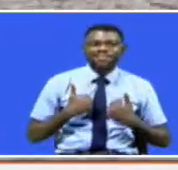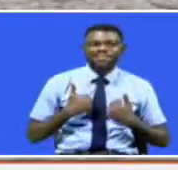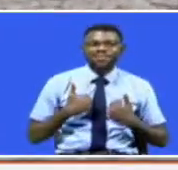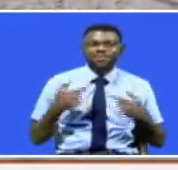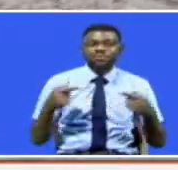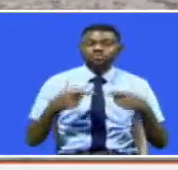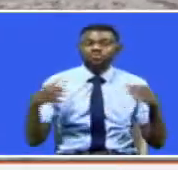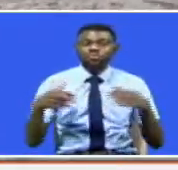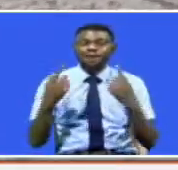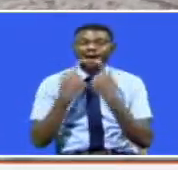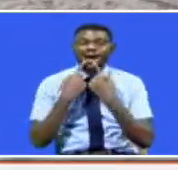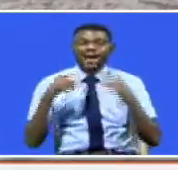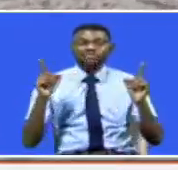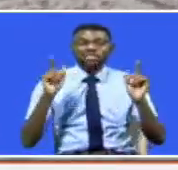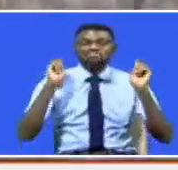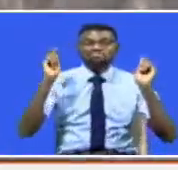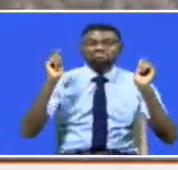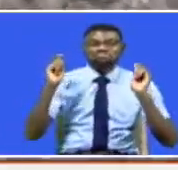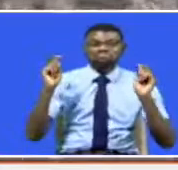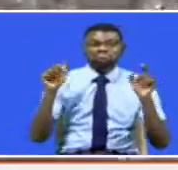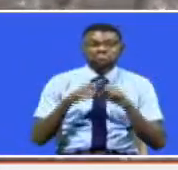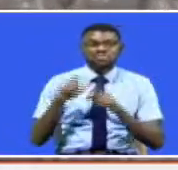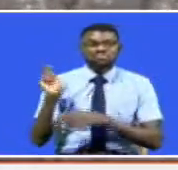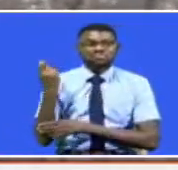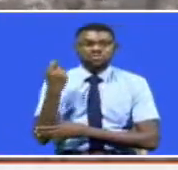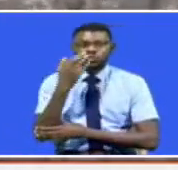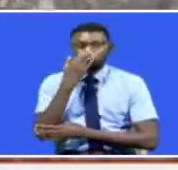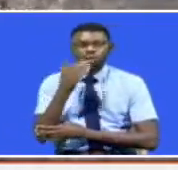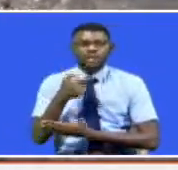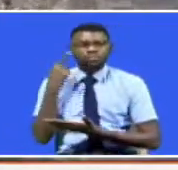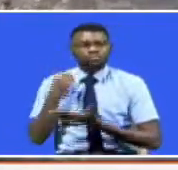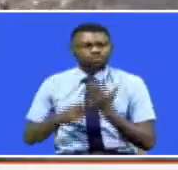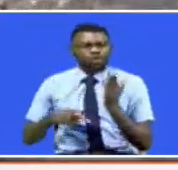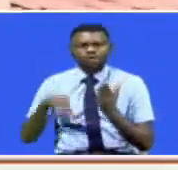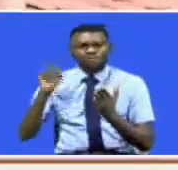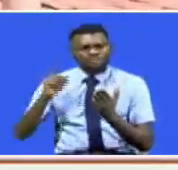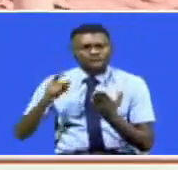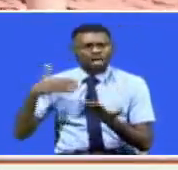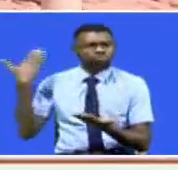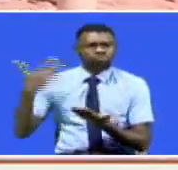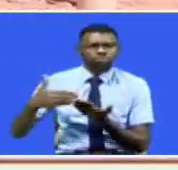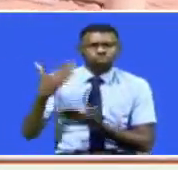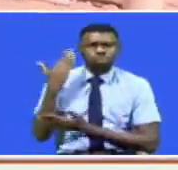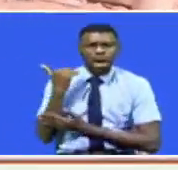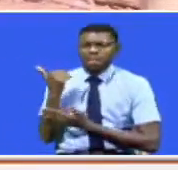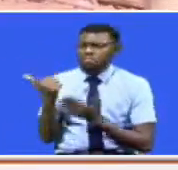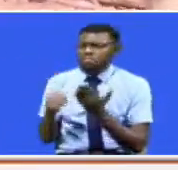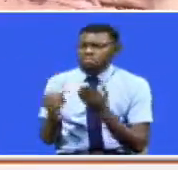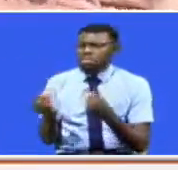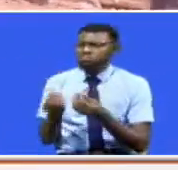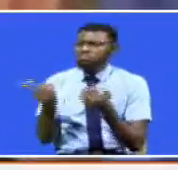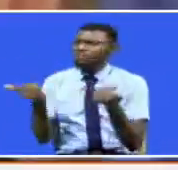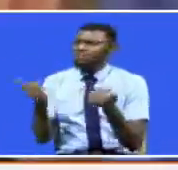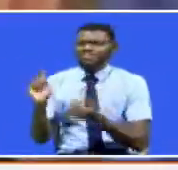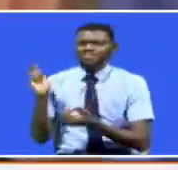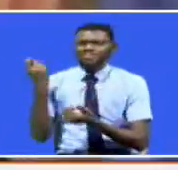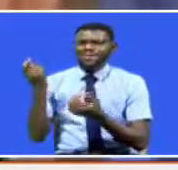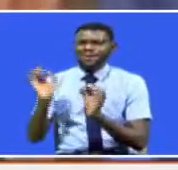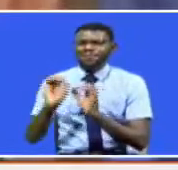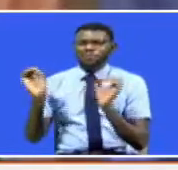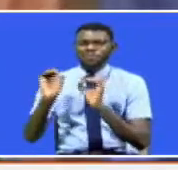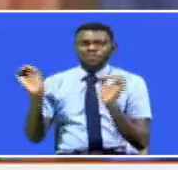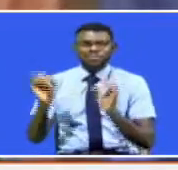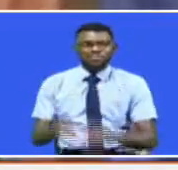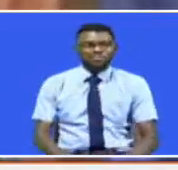protests this week, even after President Ruto called for their halt because they are not a solution to the problems of Kenyans.